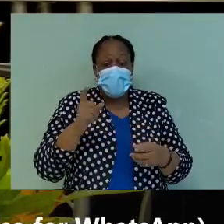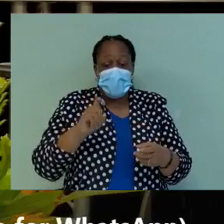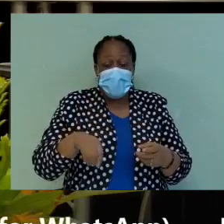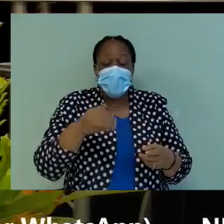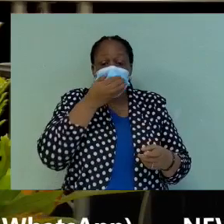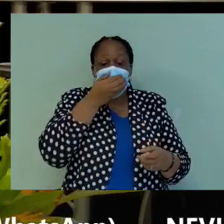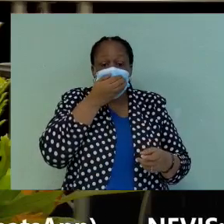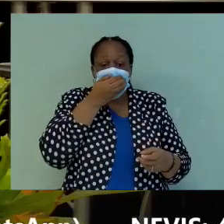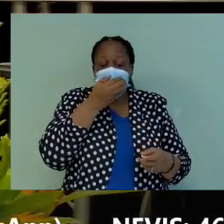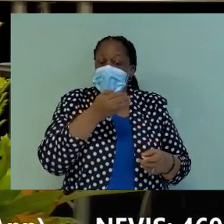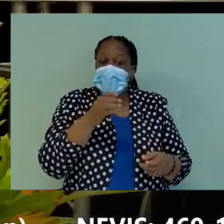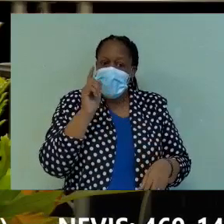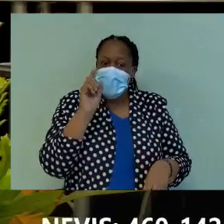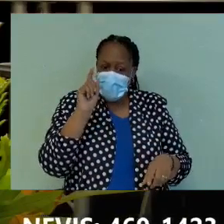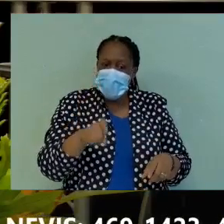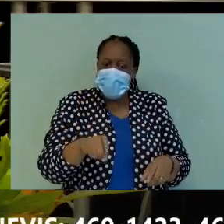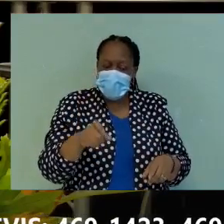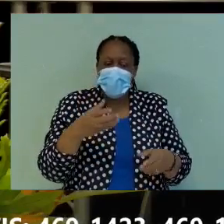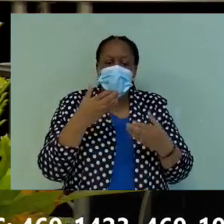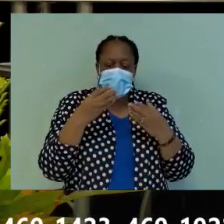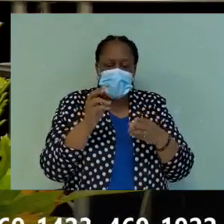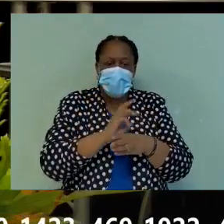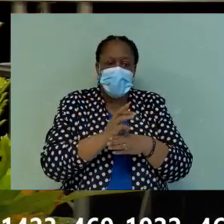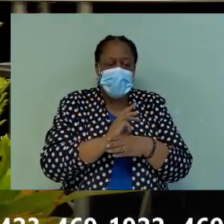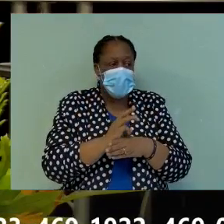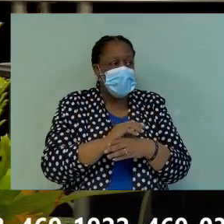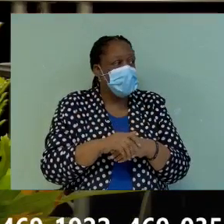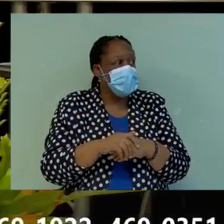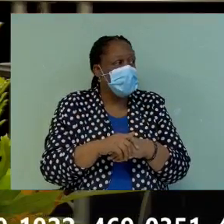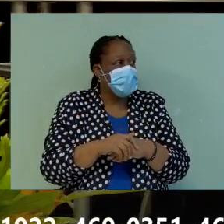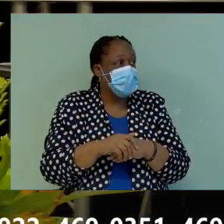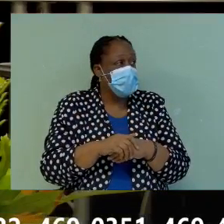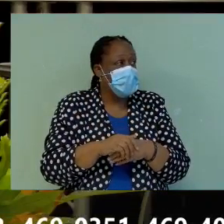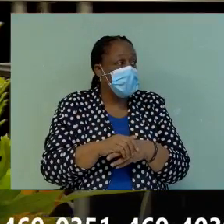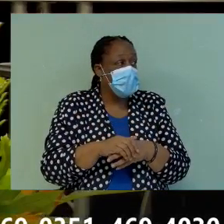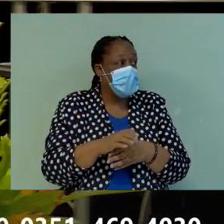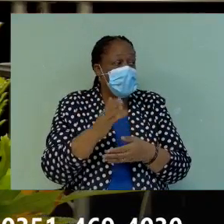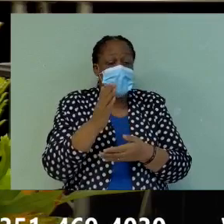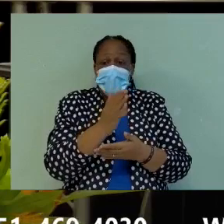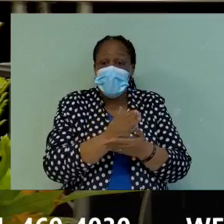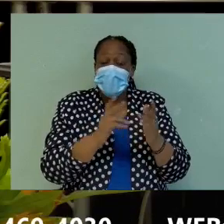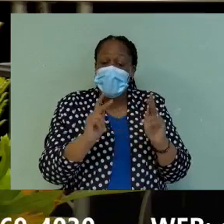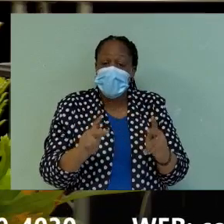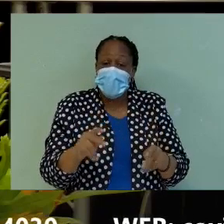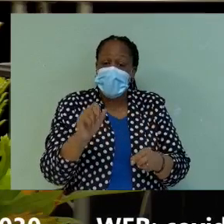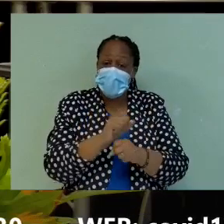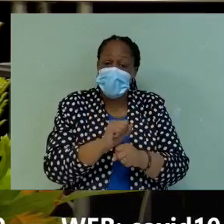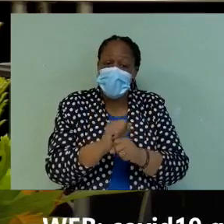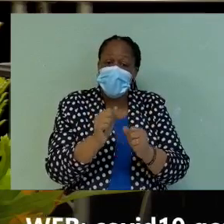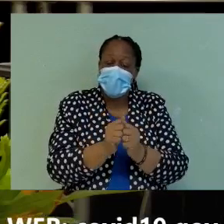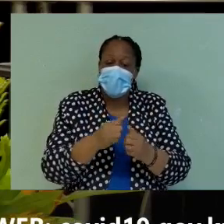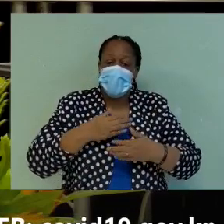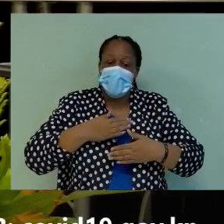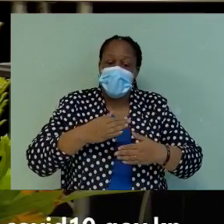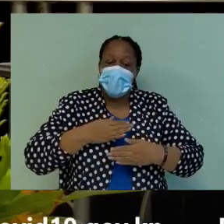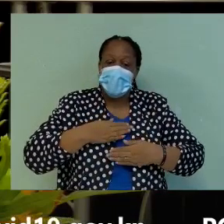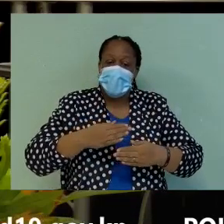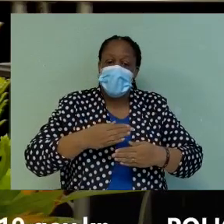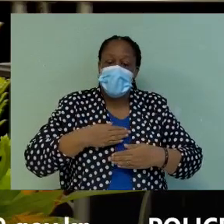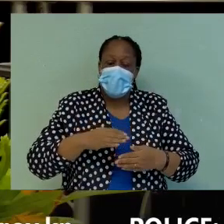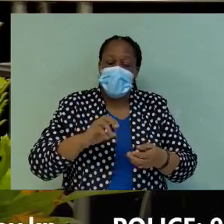cannot wear a mask. We have persons who are asthmatic who work in the operating theater for years and who spend the entire